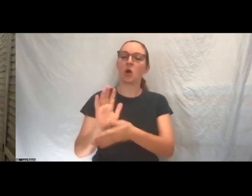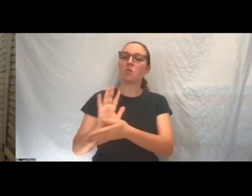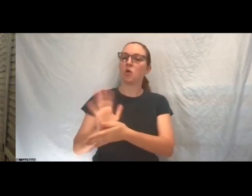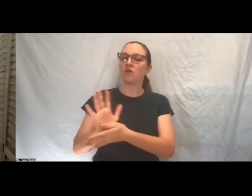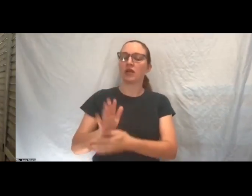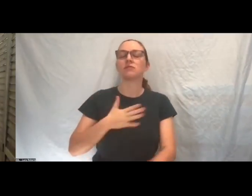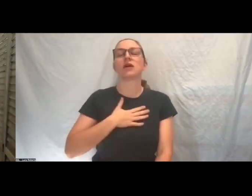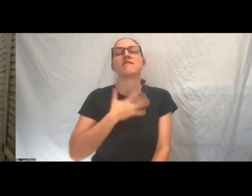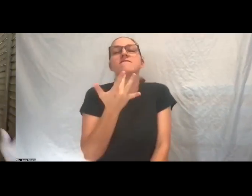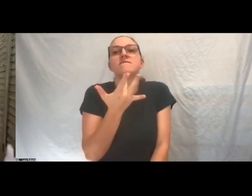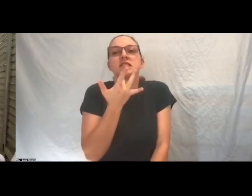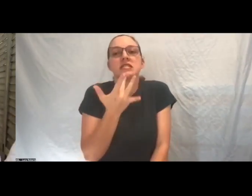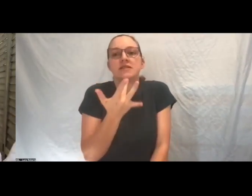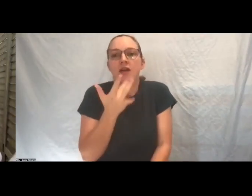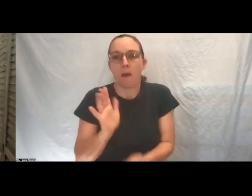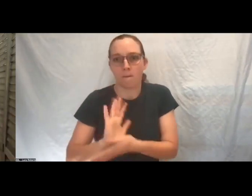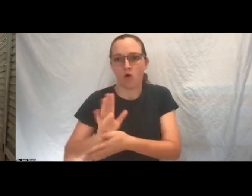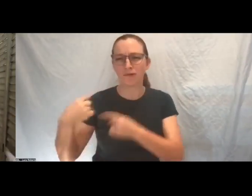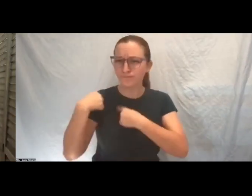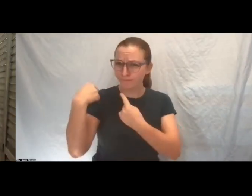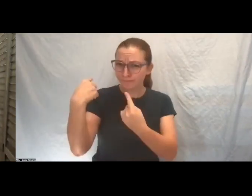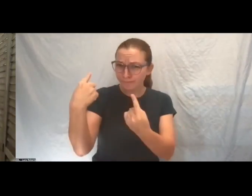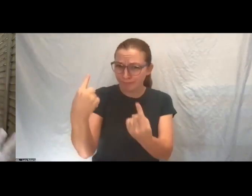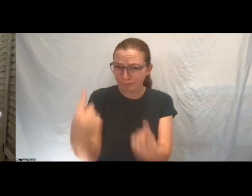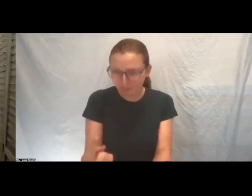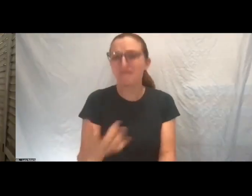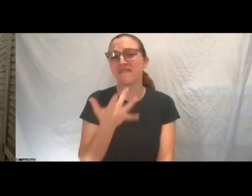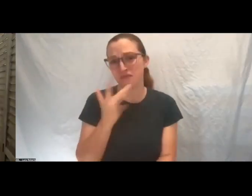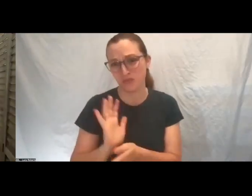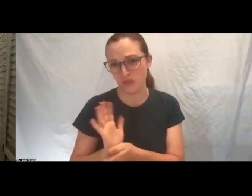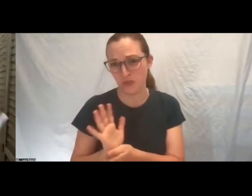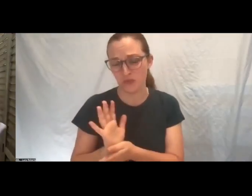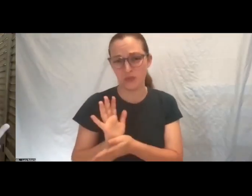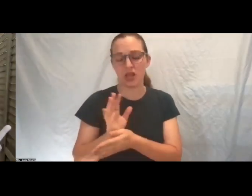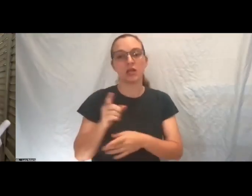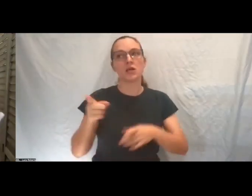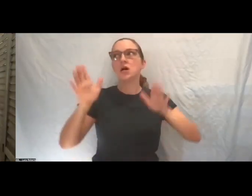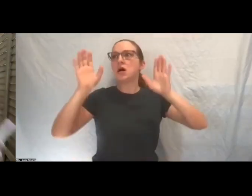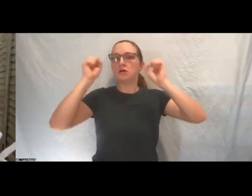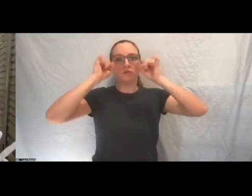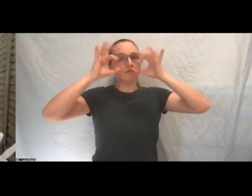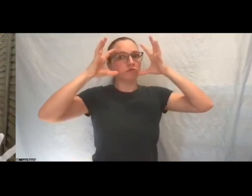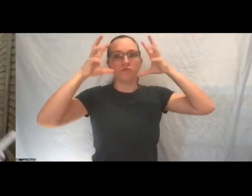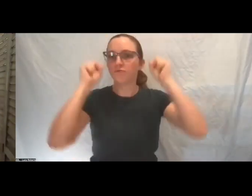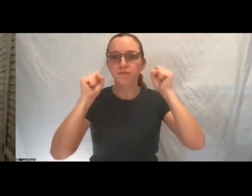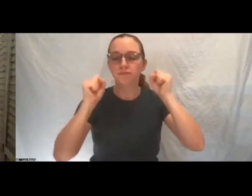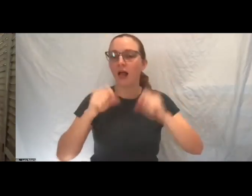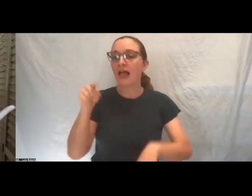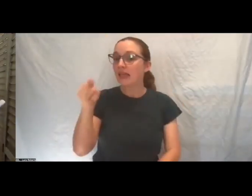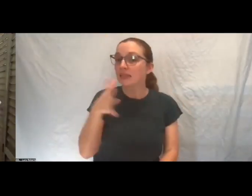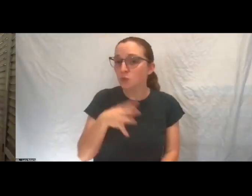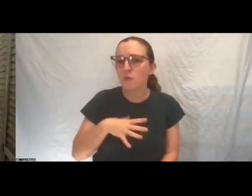my favorite movies of all time. All time. It is amazing. And this woman,